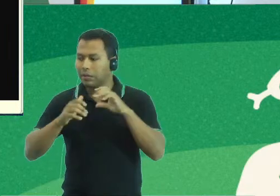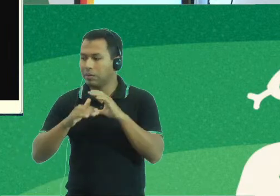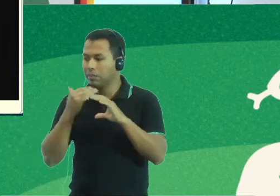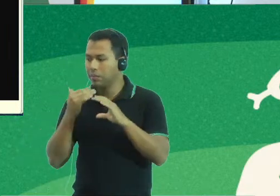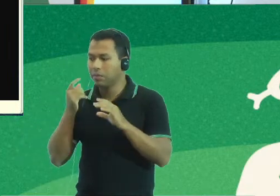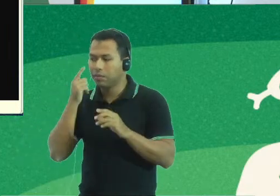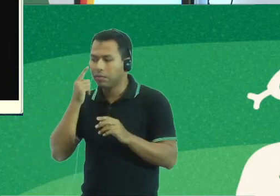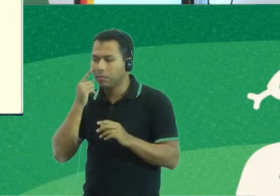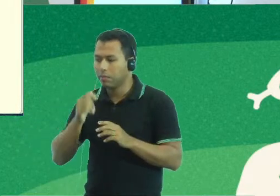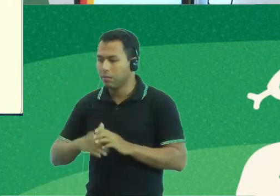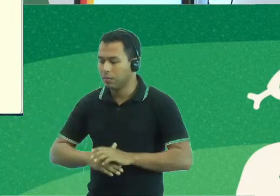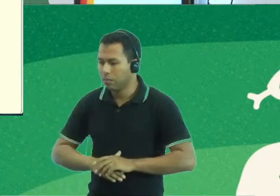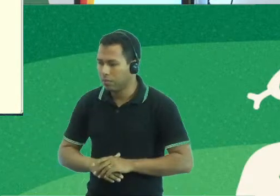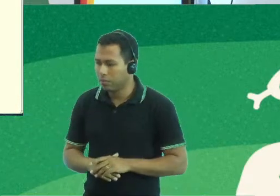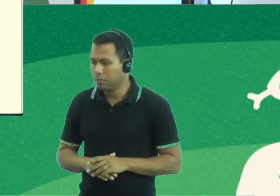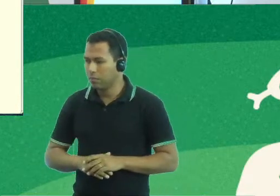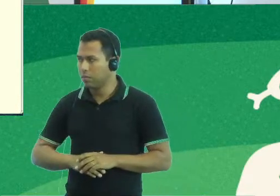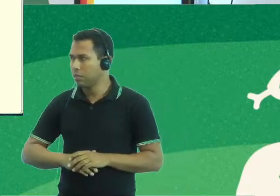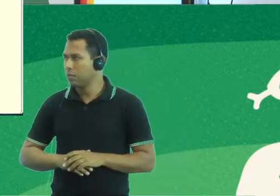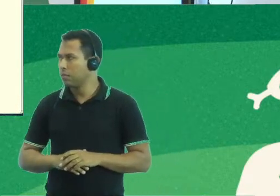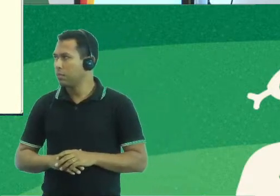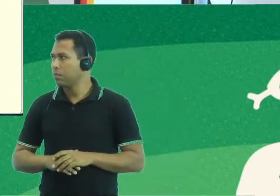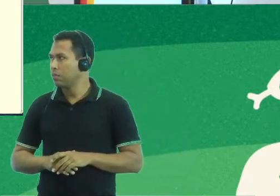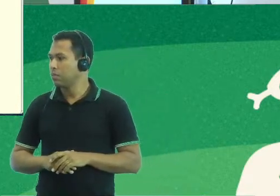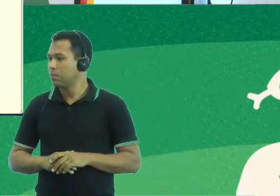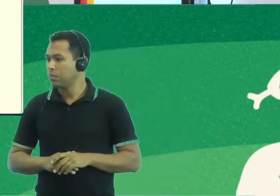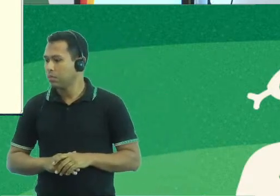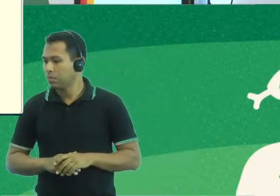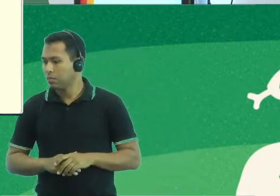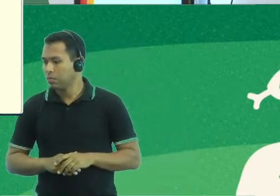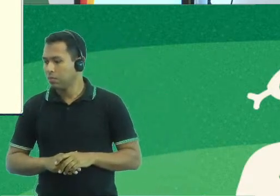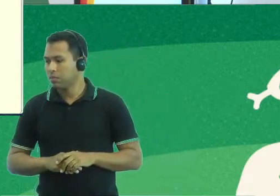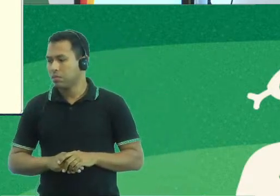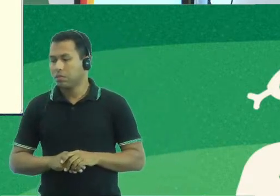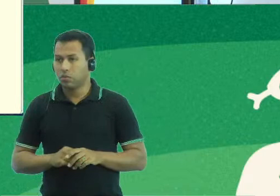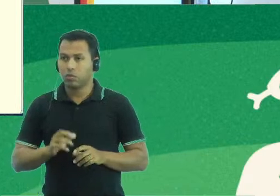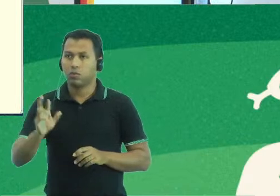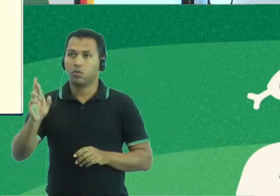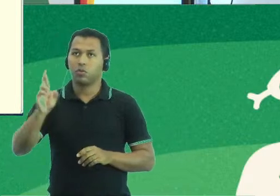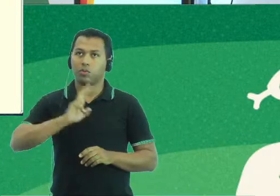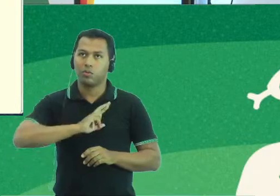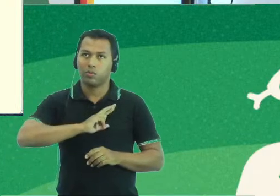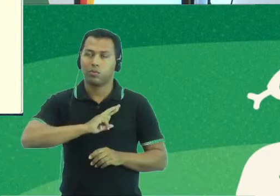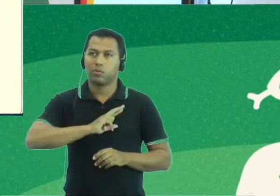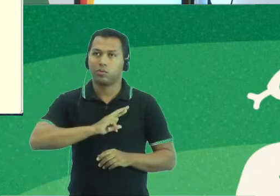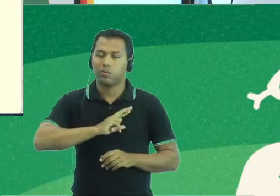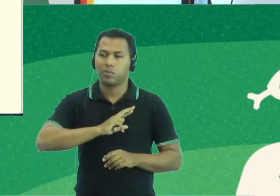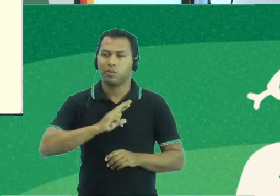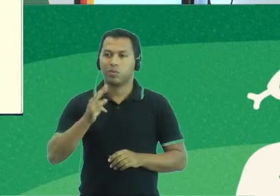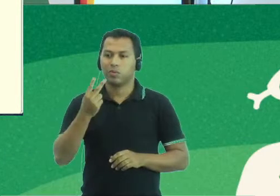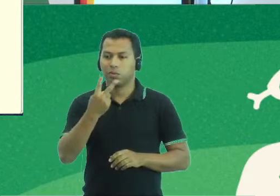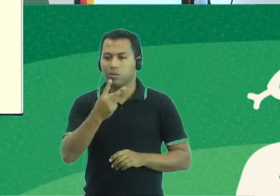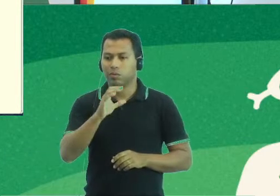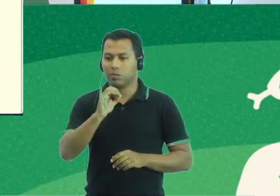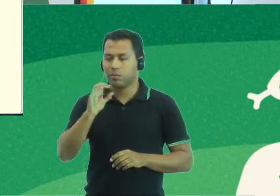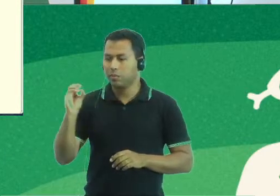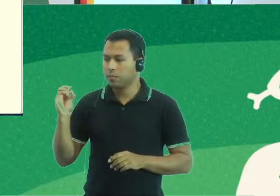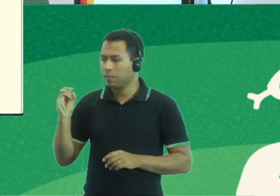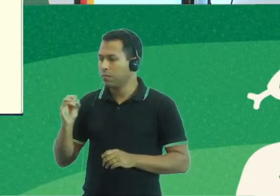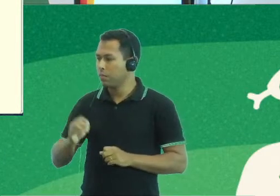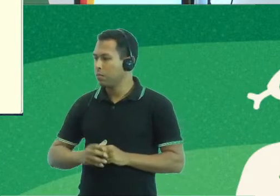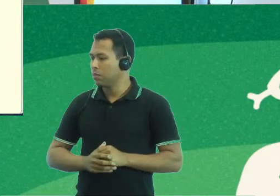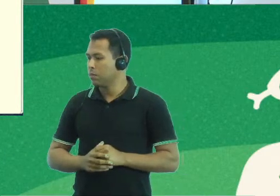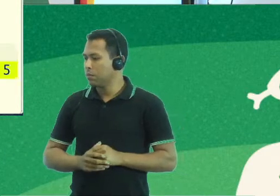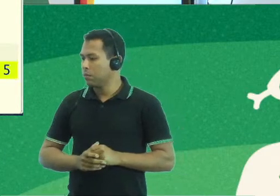Cool, got some 200 responses, which is good. So now I wait a couple seconds. Oh, scheduler is not defined.